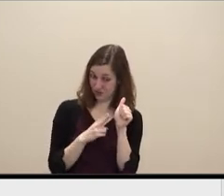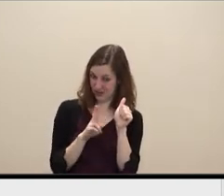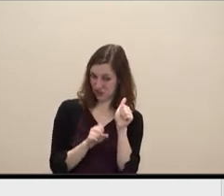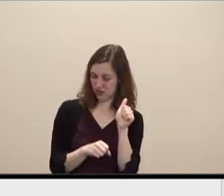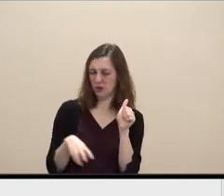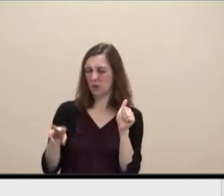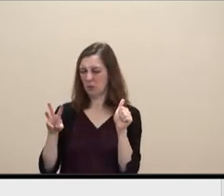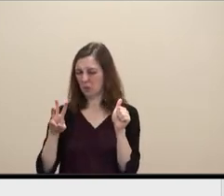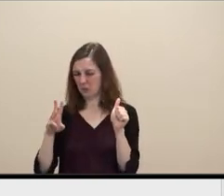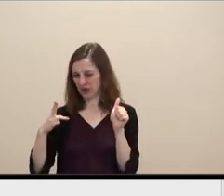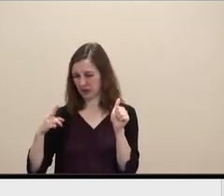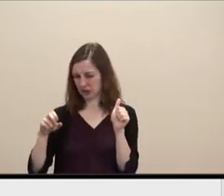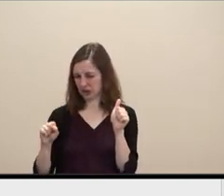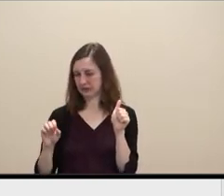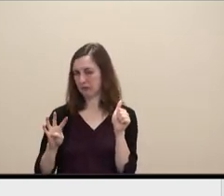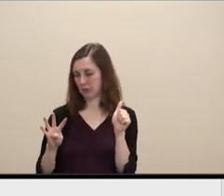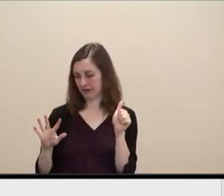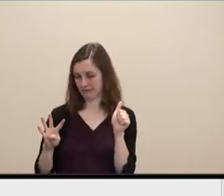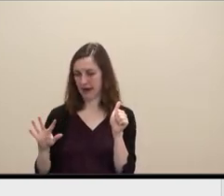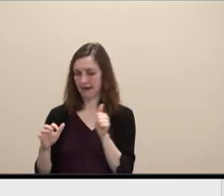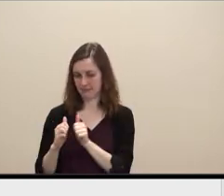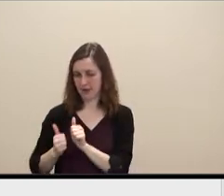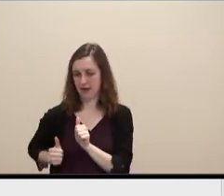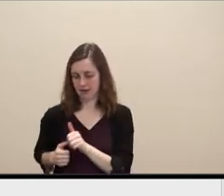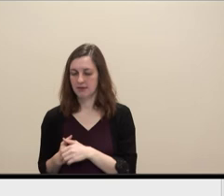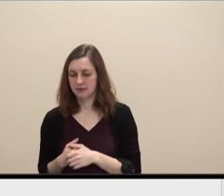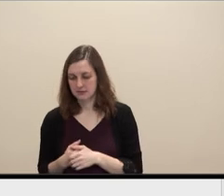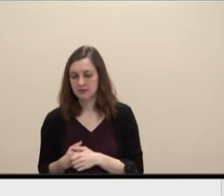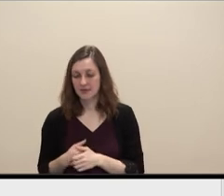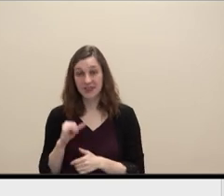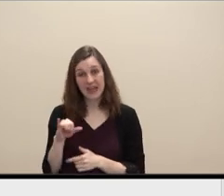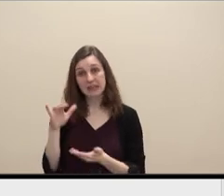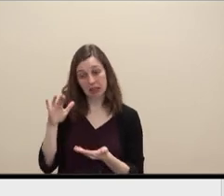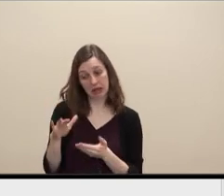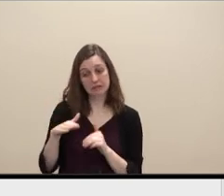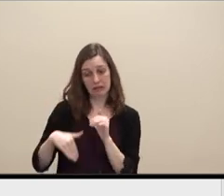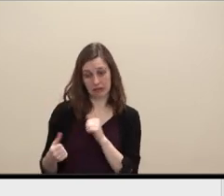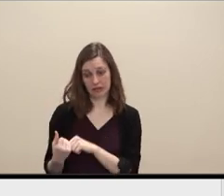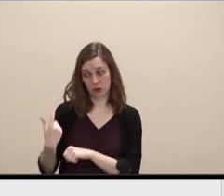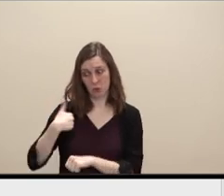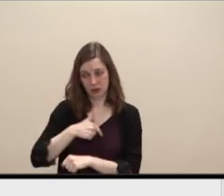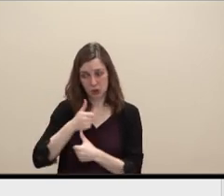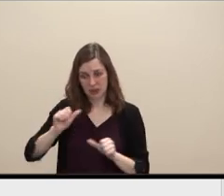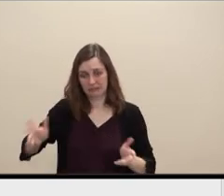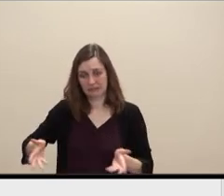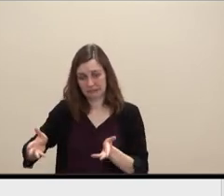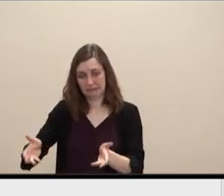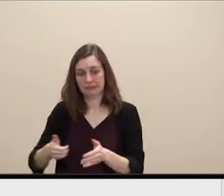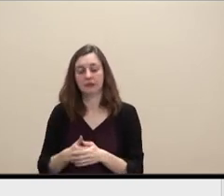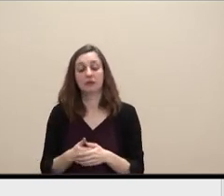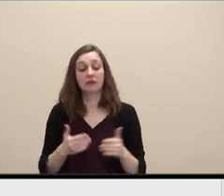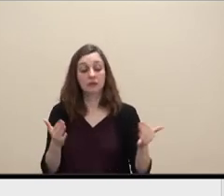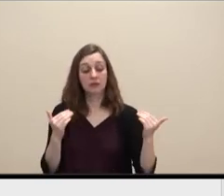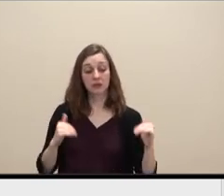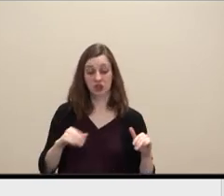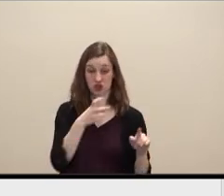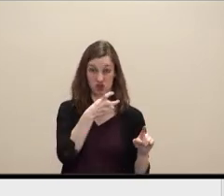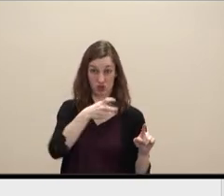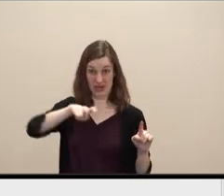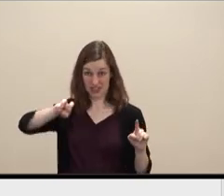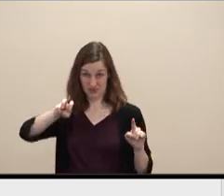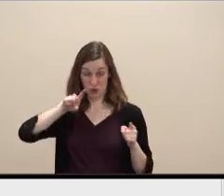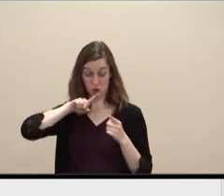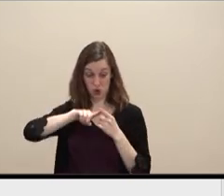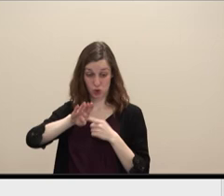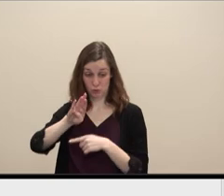past years because we're trying to get kids pushed towards that piece. Transferred to Brazos. So remember we talked early in the year, I